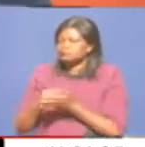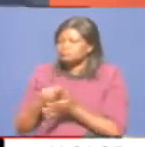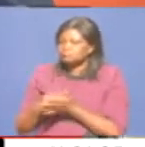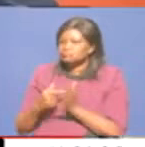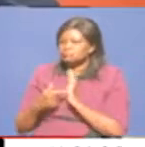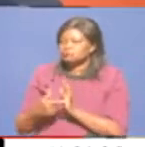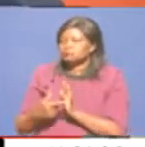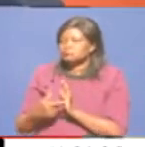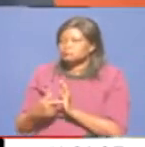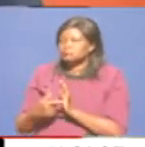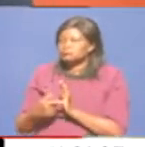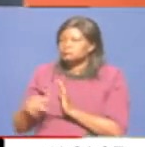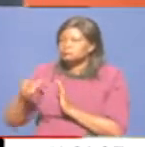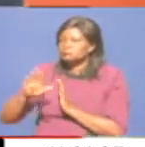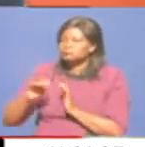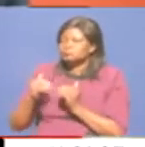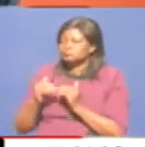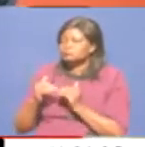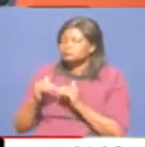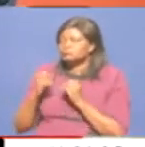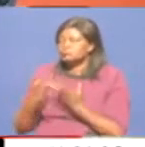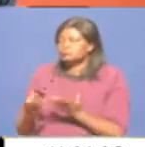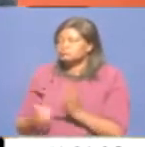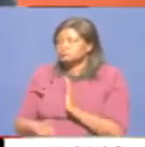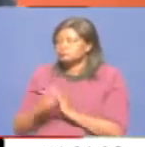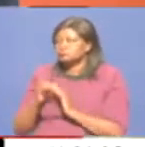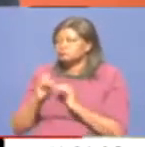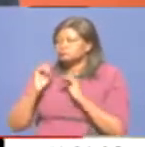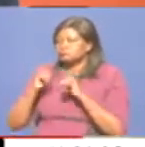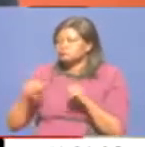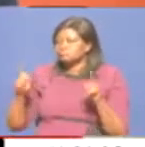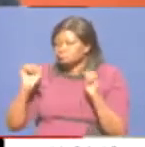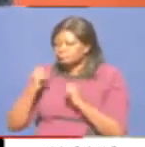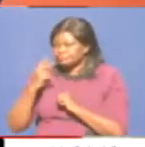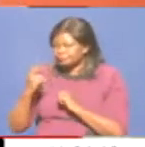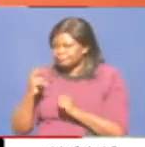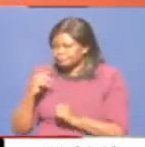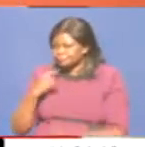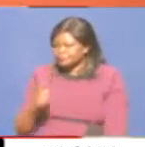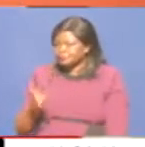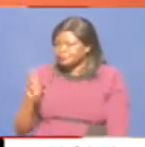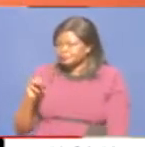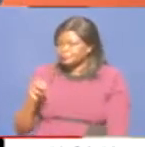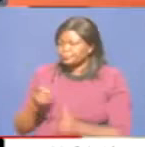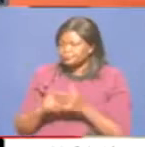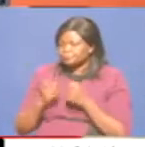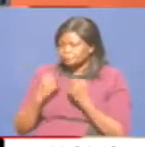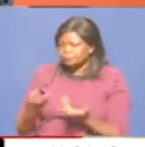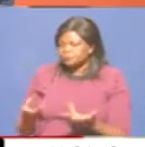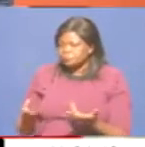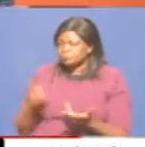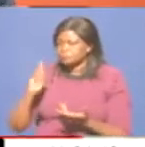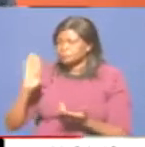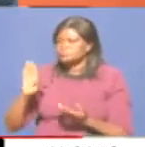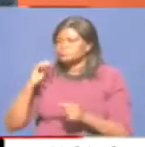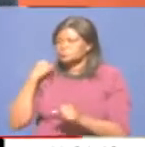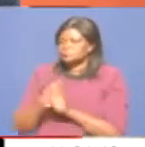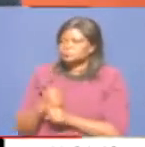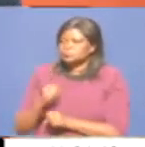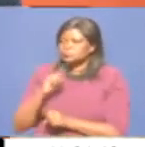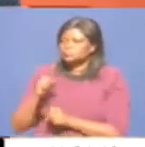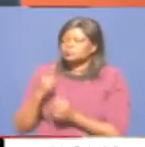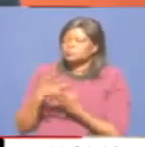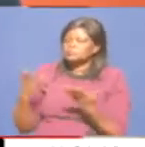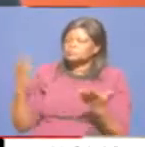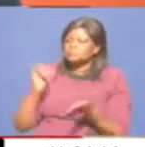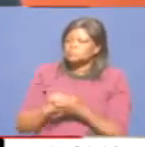in the constituency level, how much development, if you are able to see the 100 million, how much can a billion do? Mm-hmm. Those are some of the things